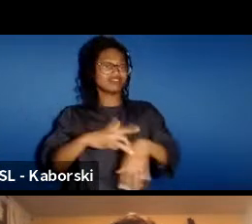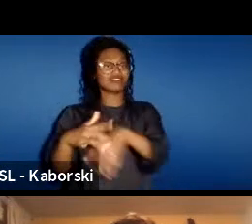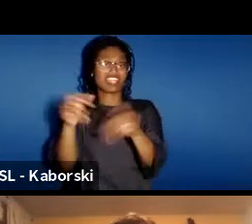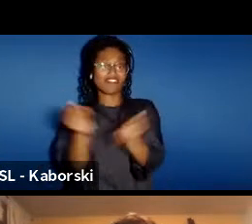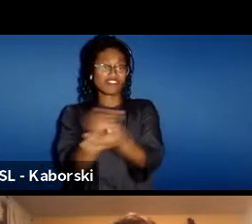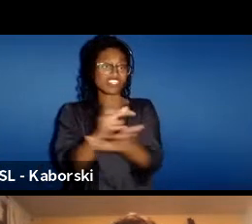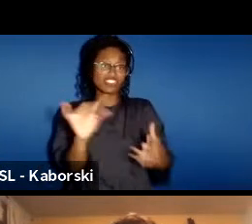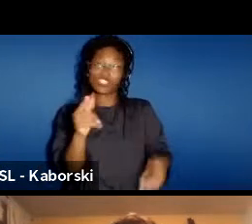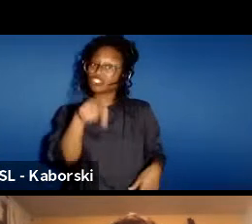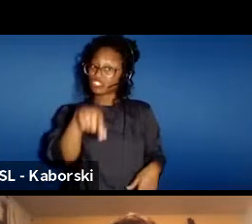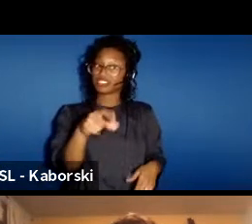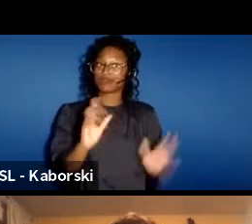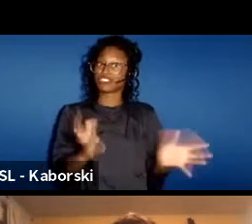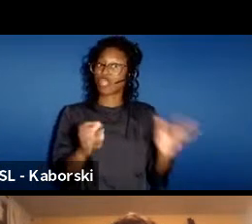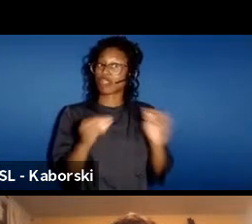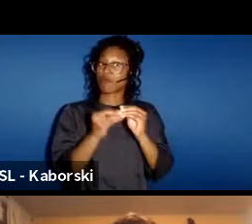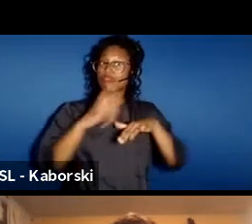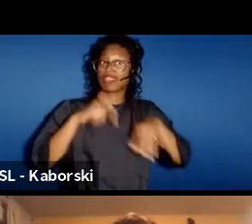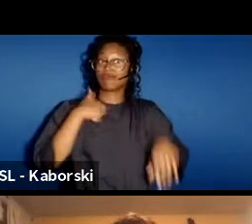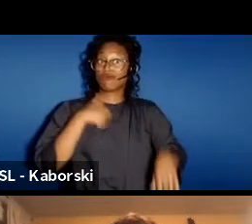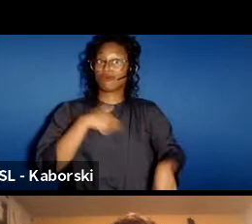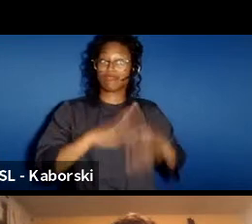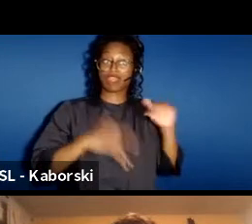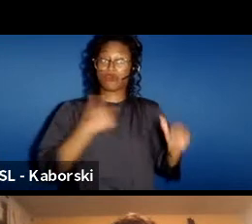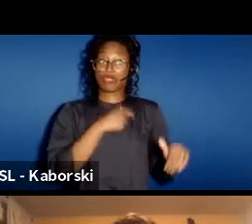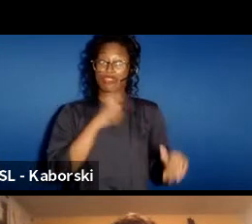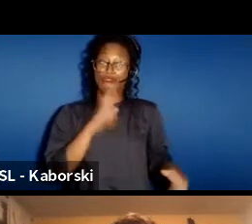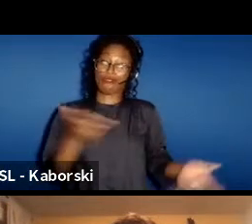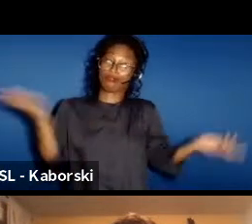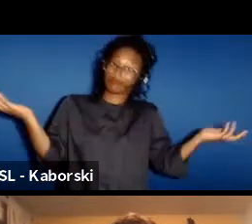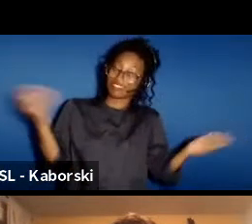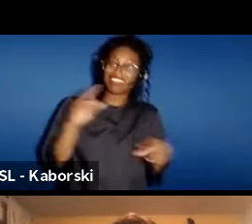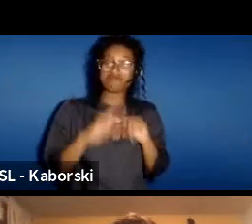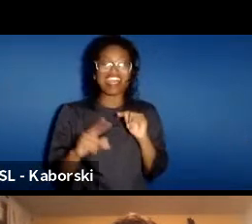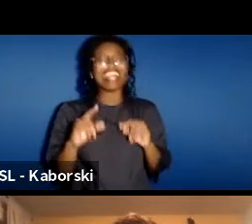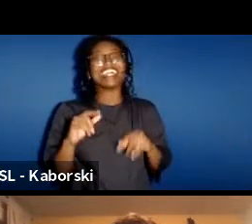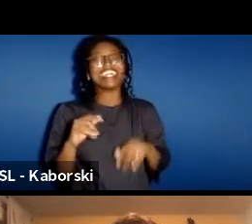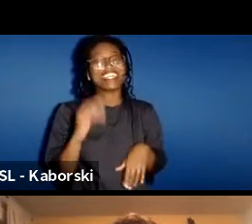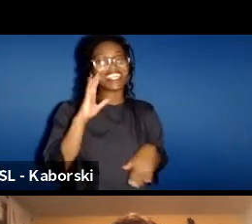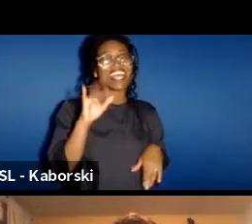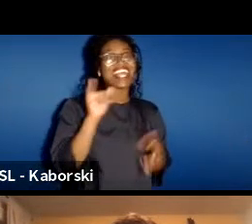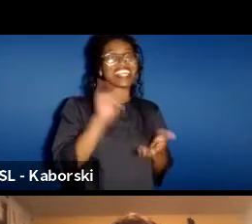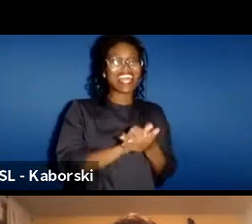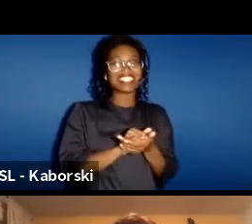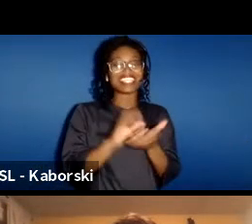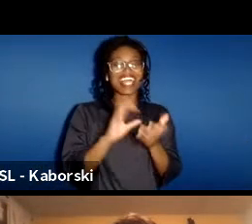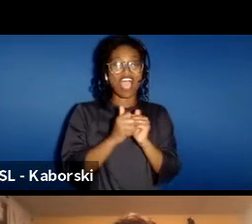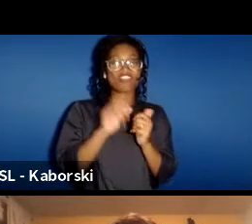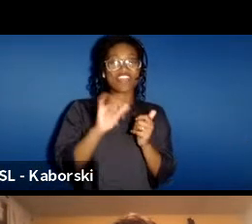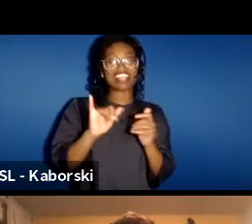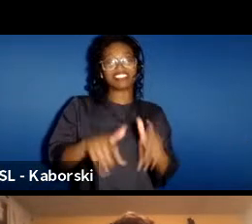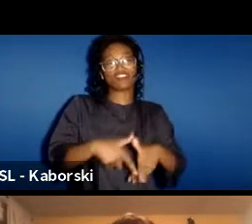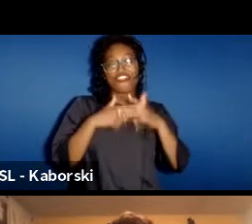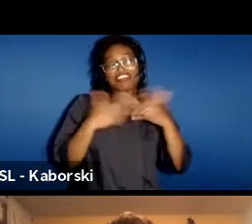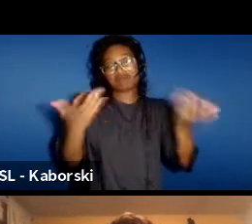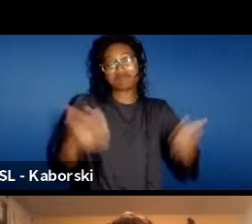be talking more than we're talking. But yeah, no, that's how that started.